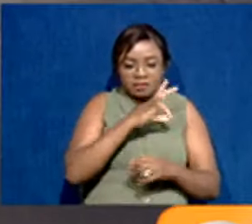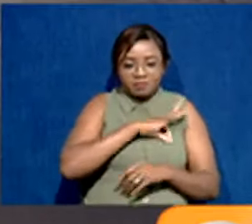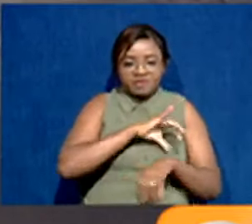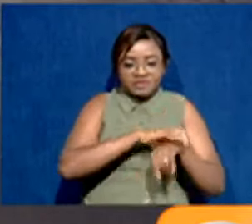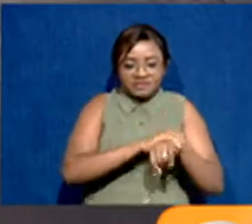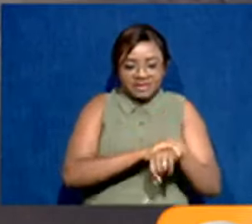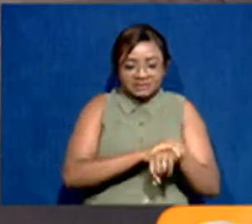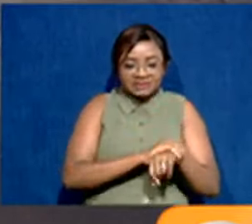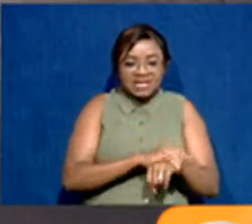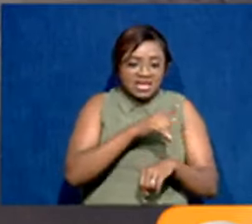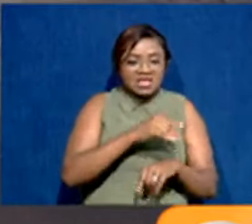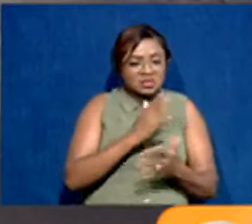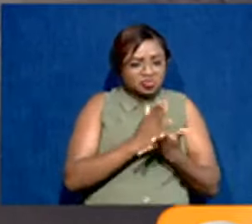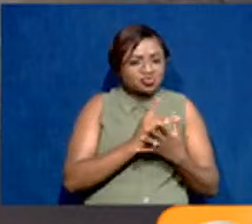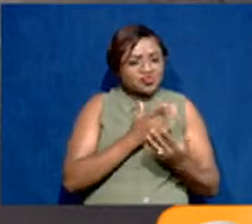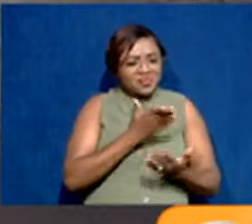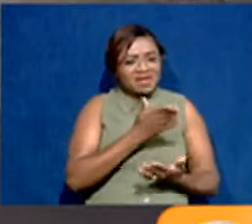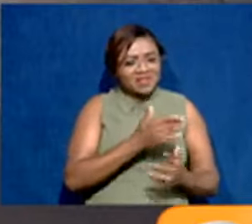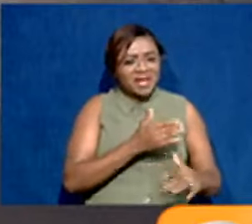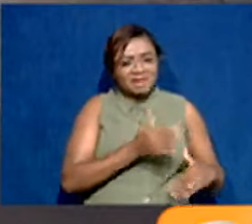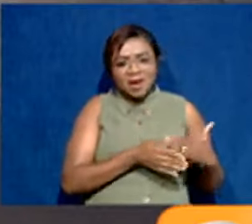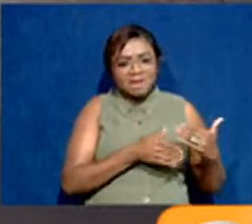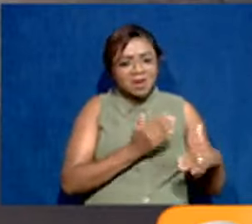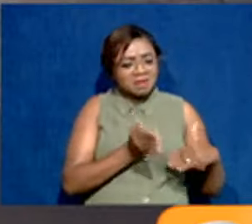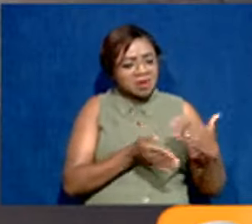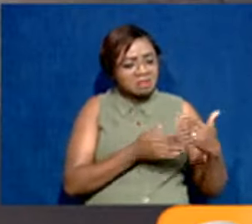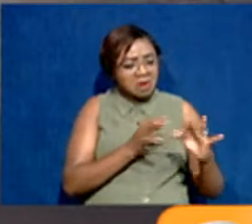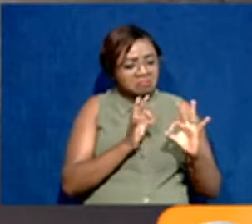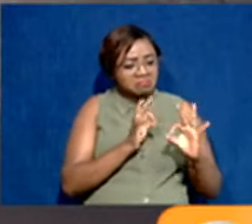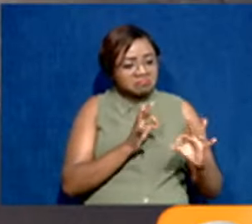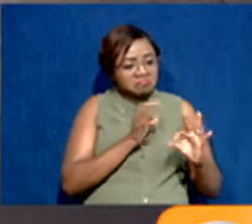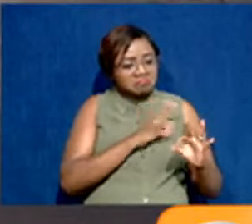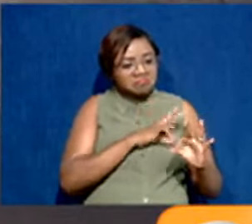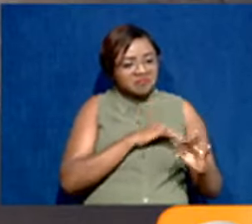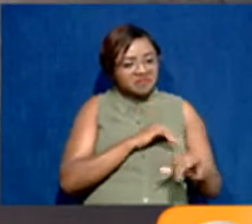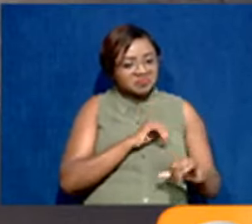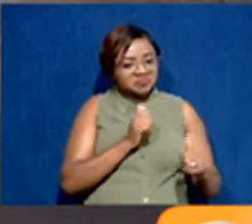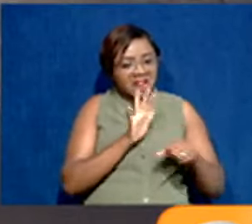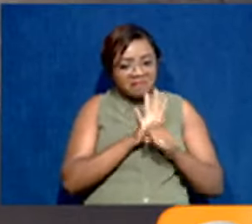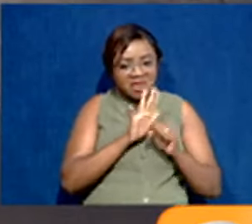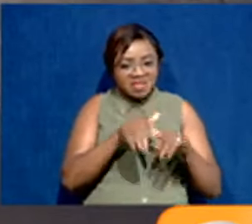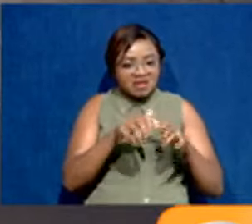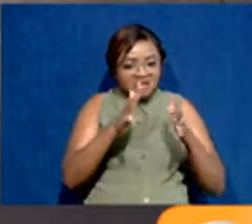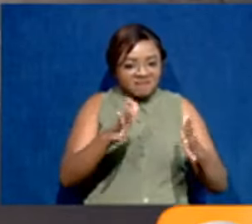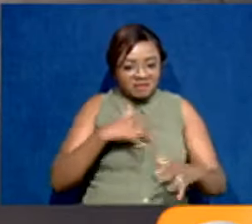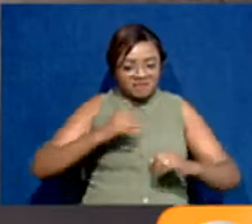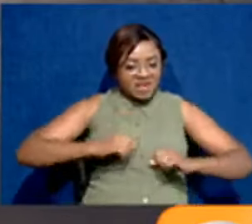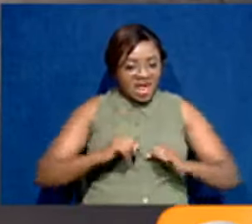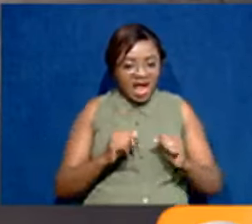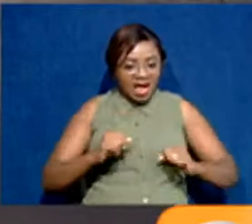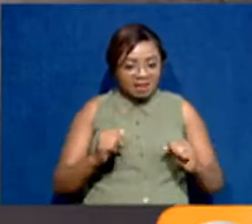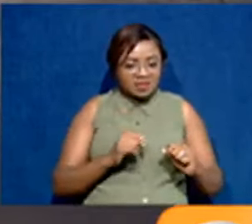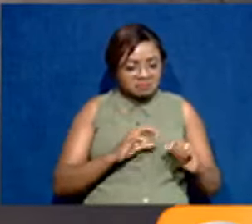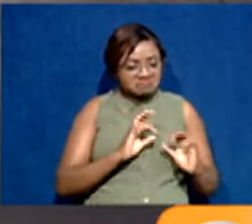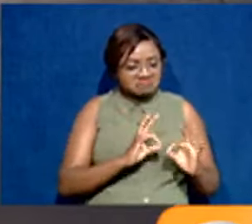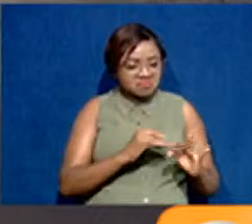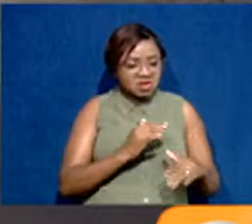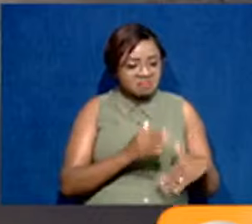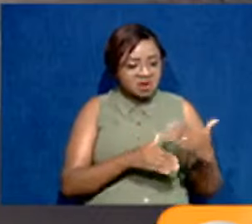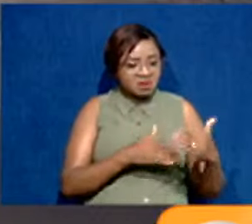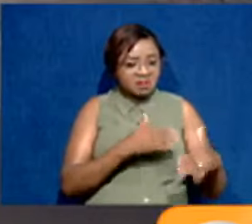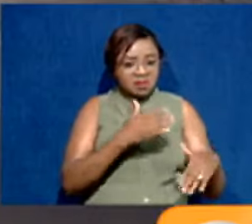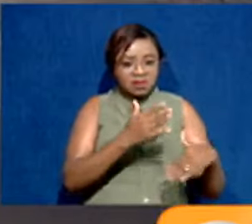farming, and it proved to be a great choice as the returns were good and most farmers were happy. Sadly, things changed post